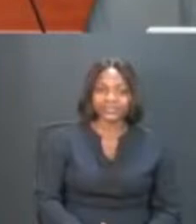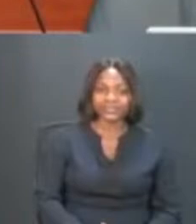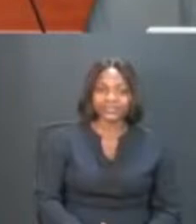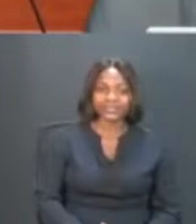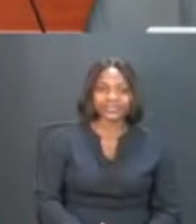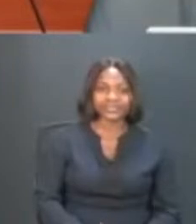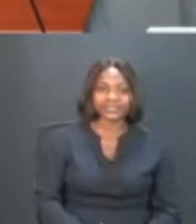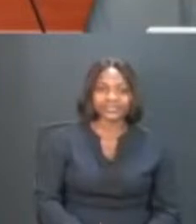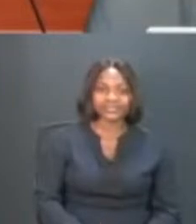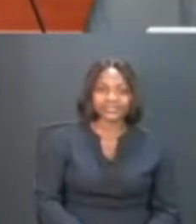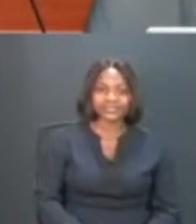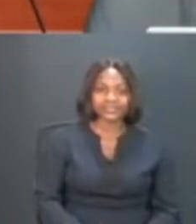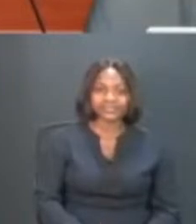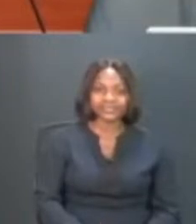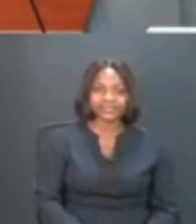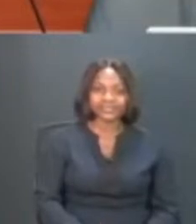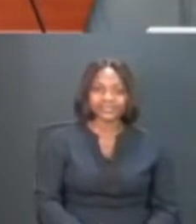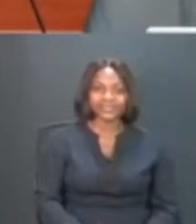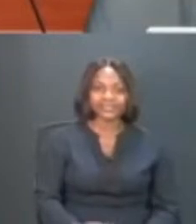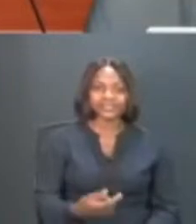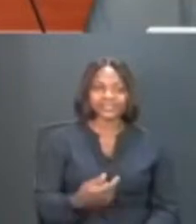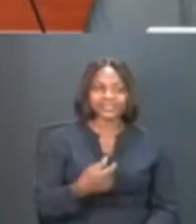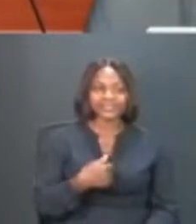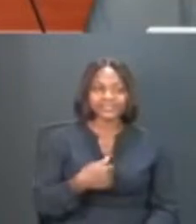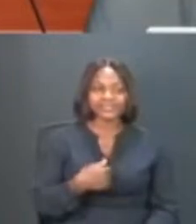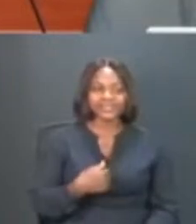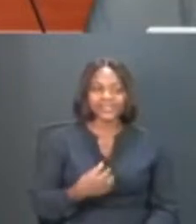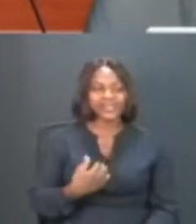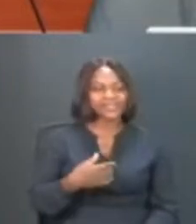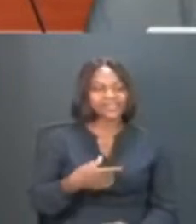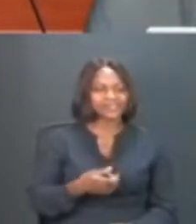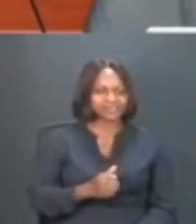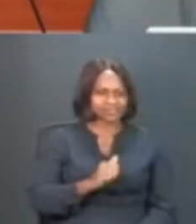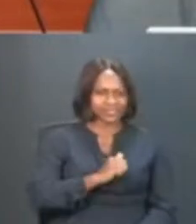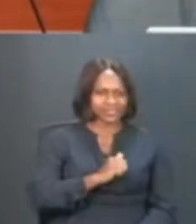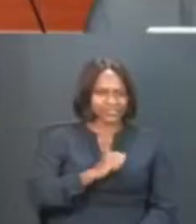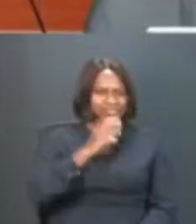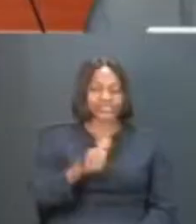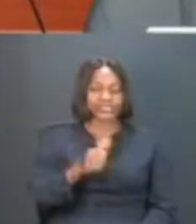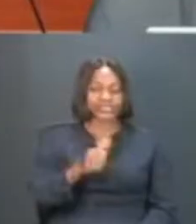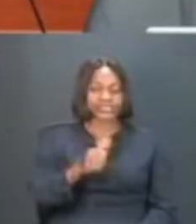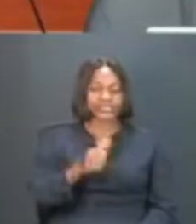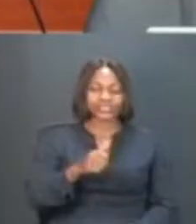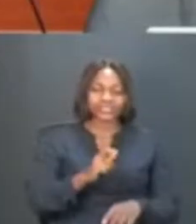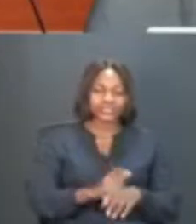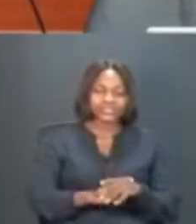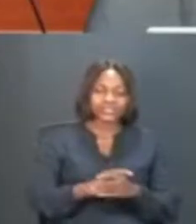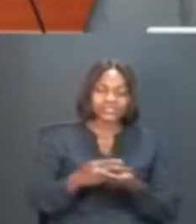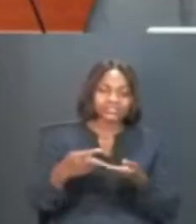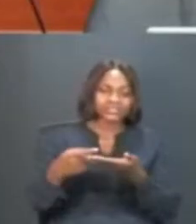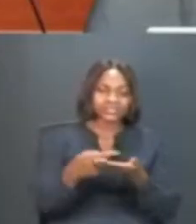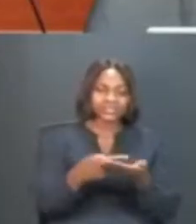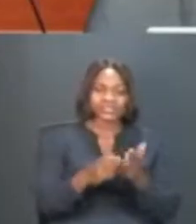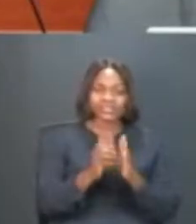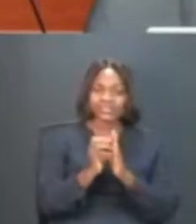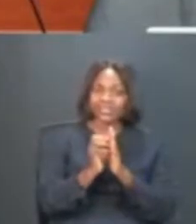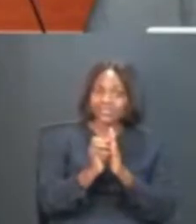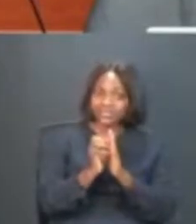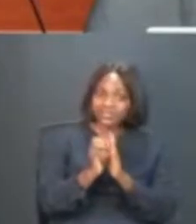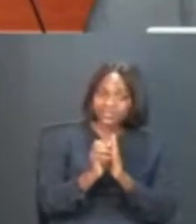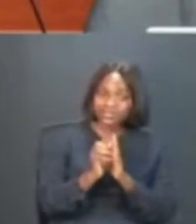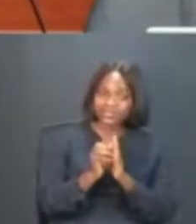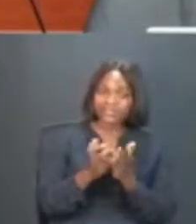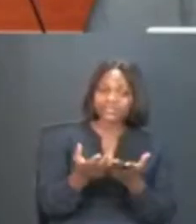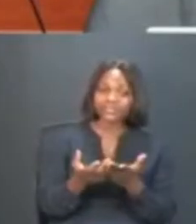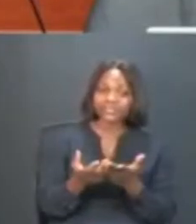subject, and I have a personal experience to that. Anytime cancer is mentioned,